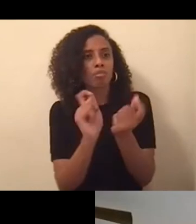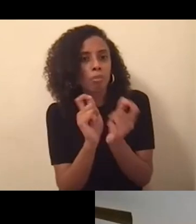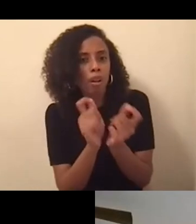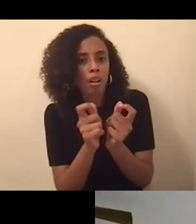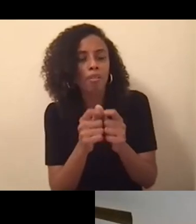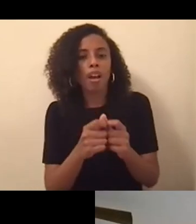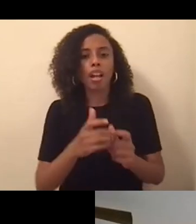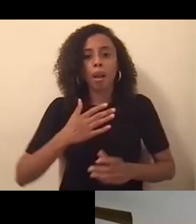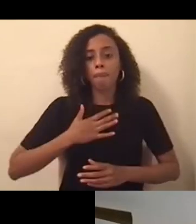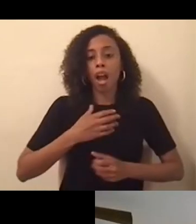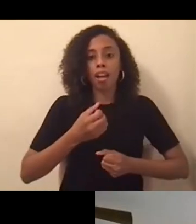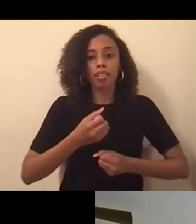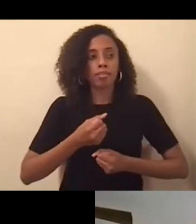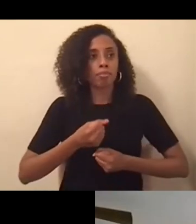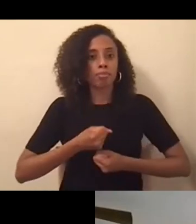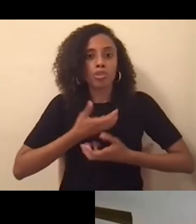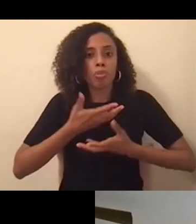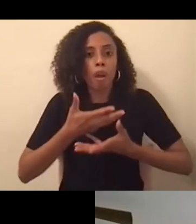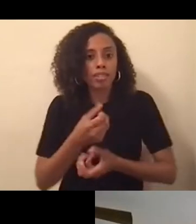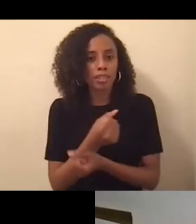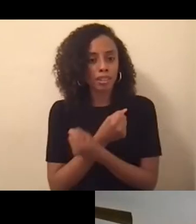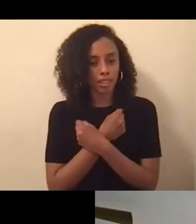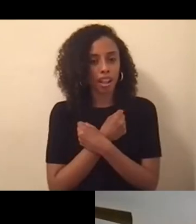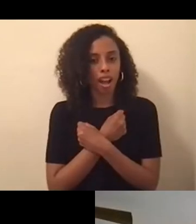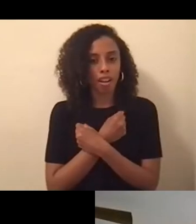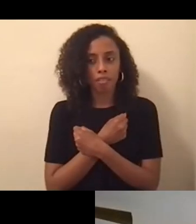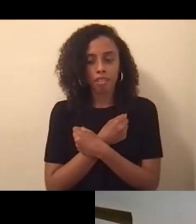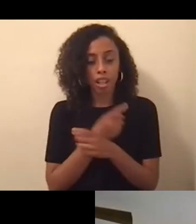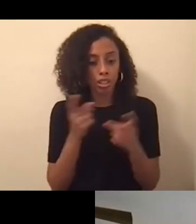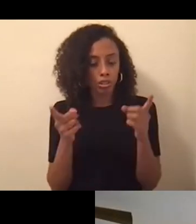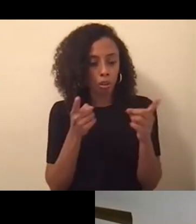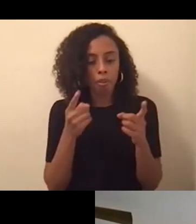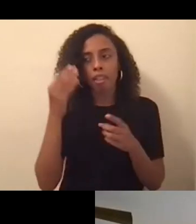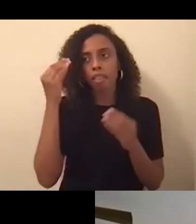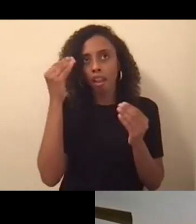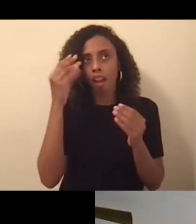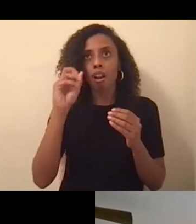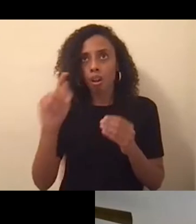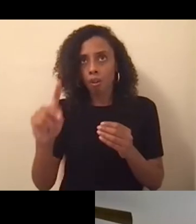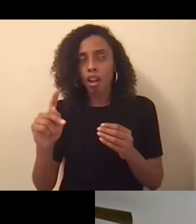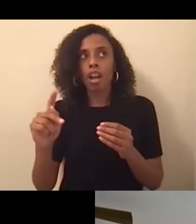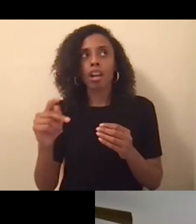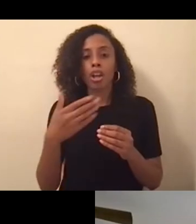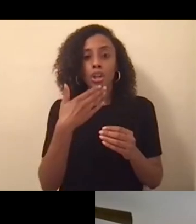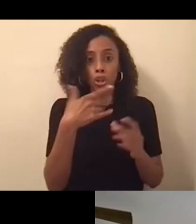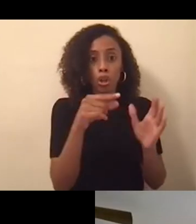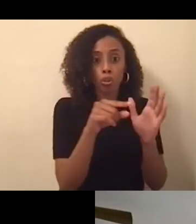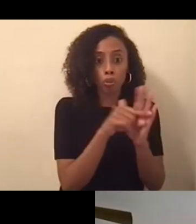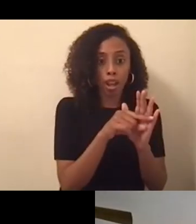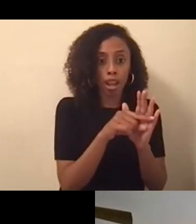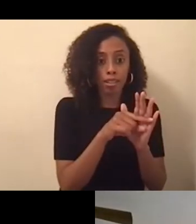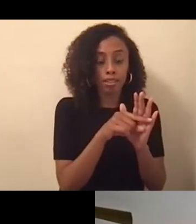my expression of love, because they thought that getting good grades, the actual